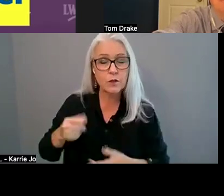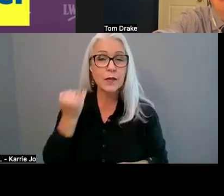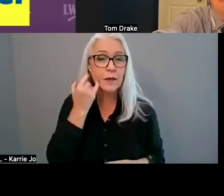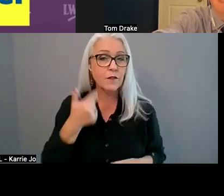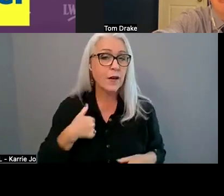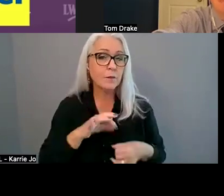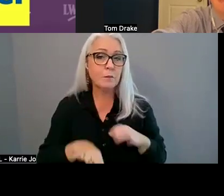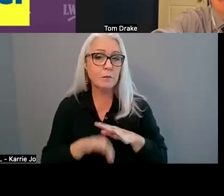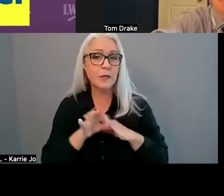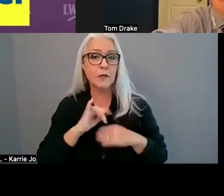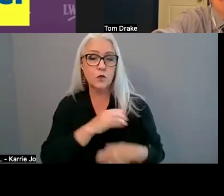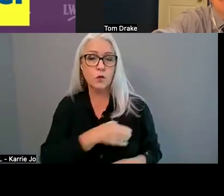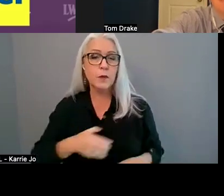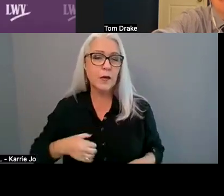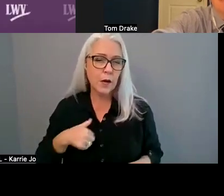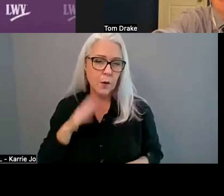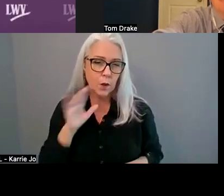well.